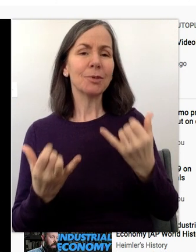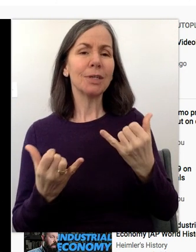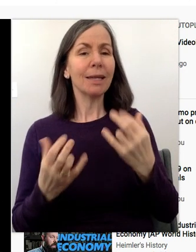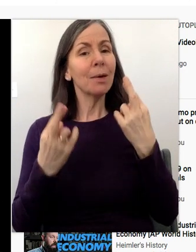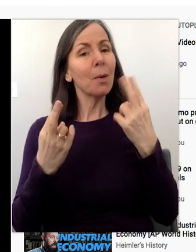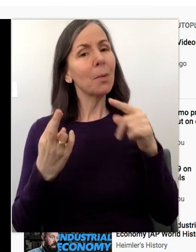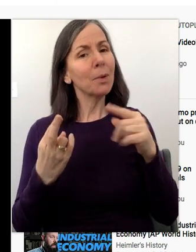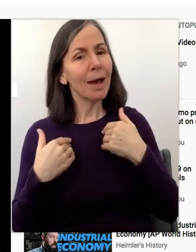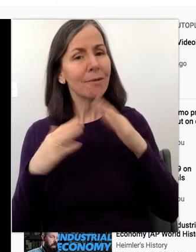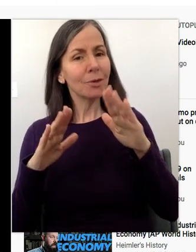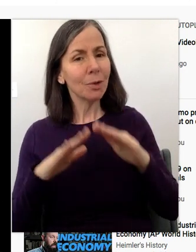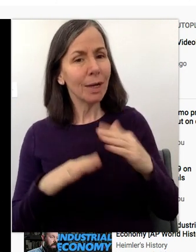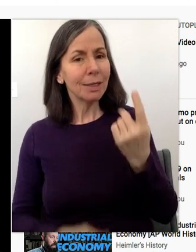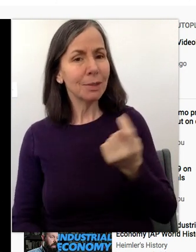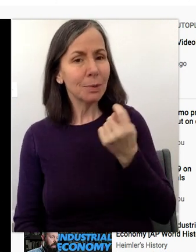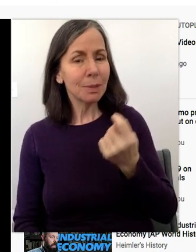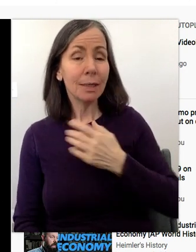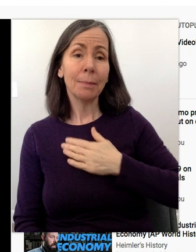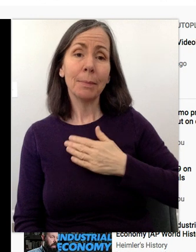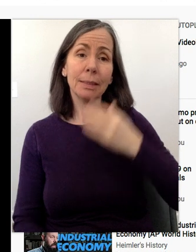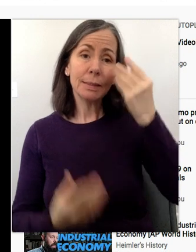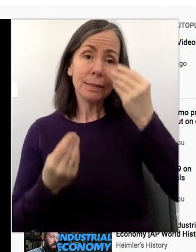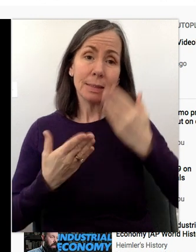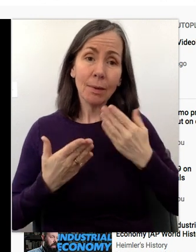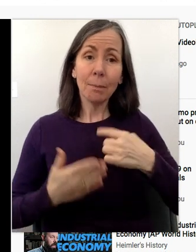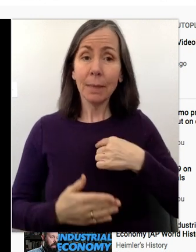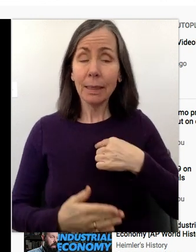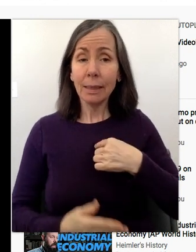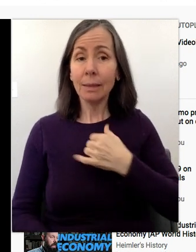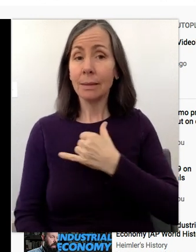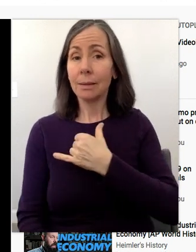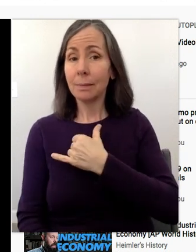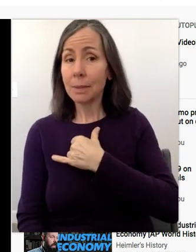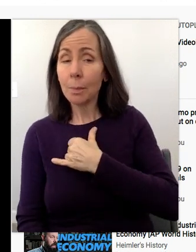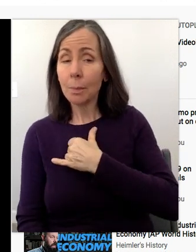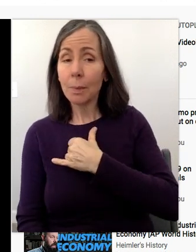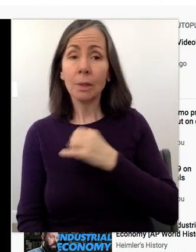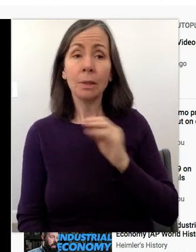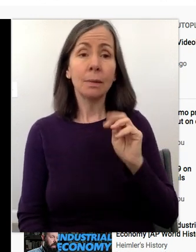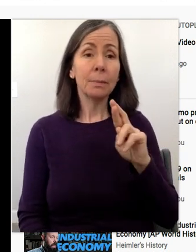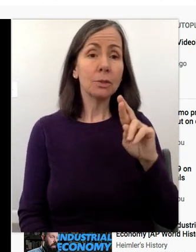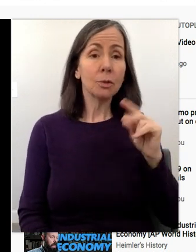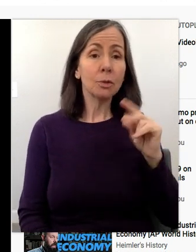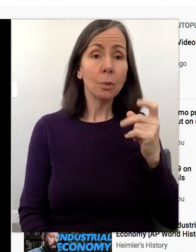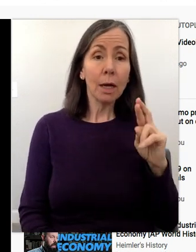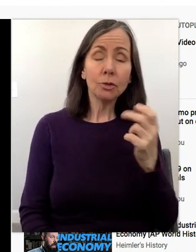Please let me and Miss Omar know or Mr. Roger if you have any questions. Bye.